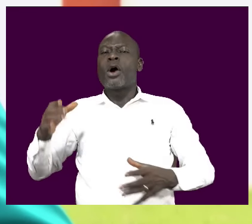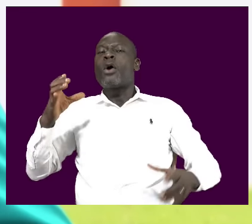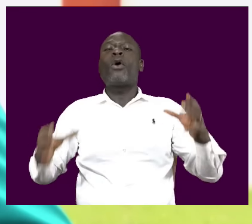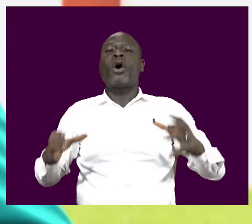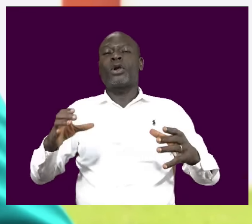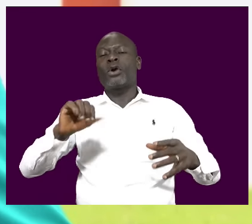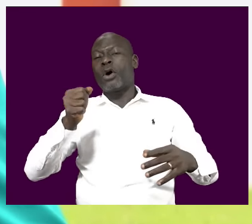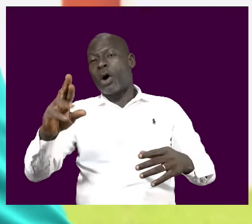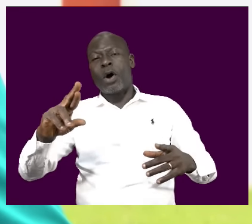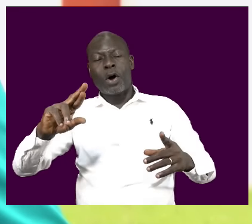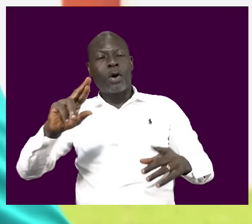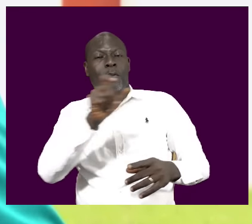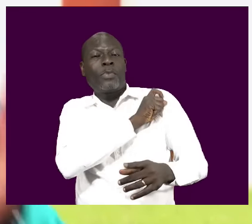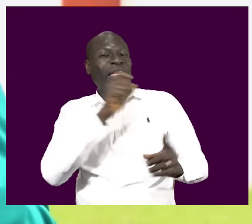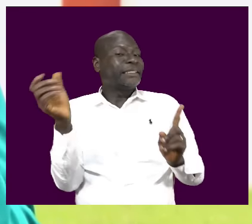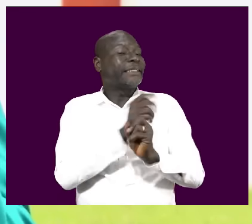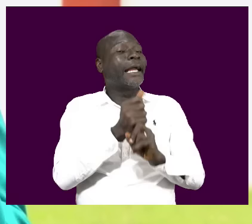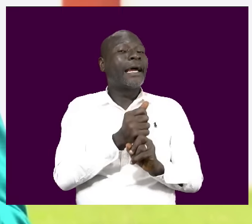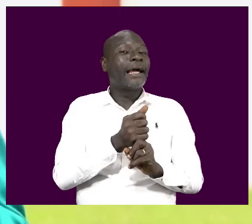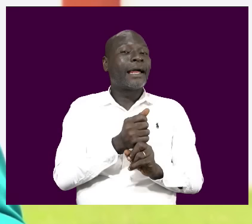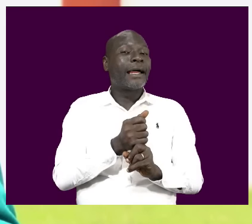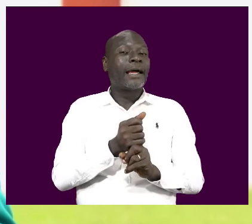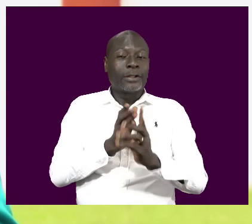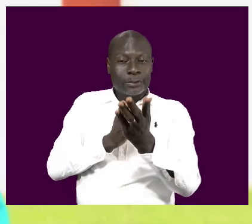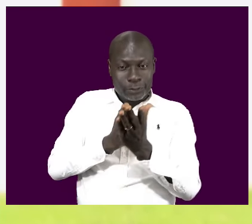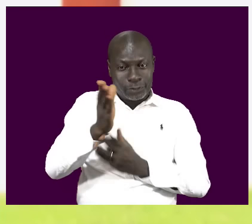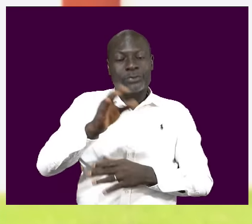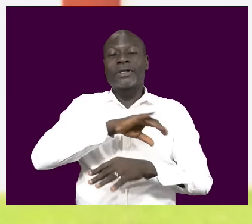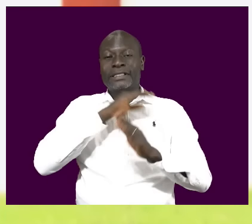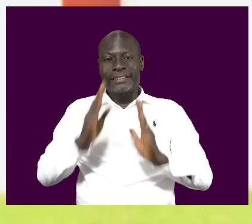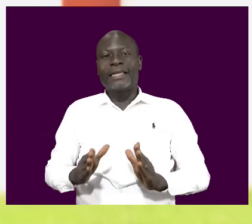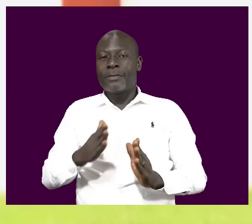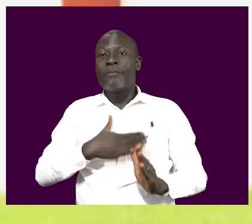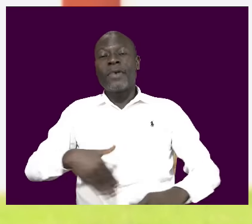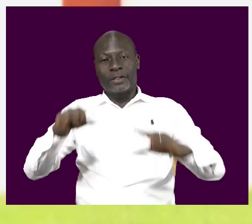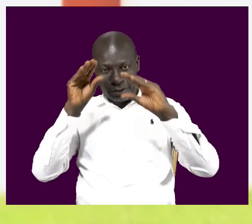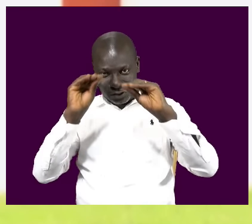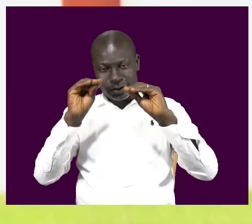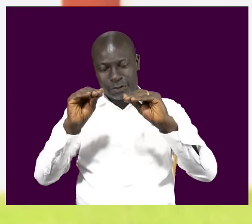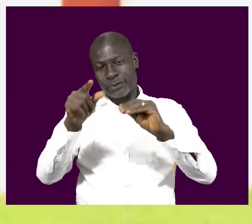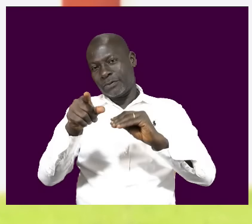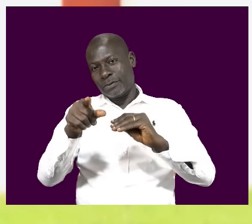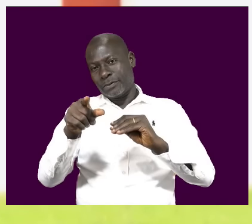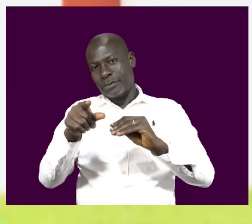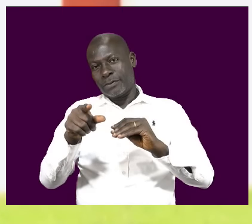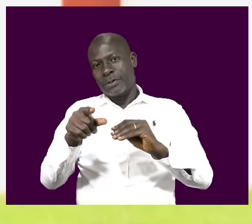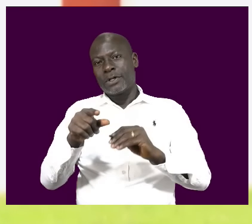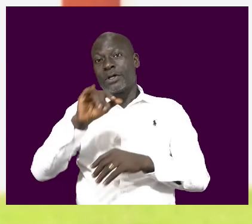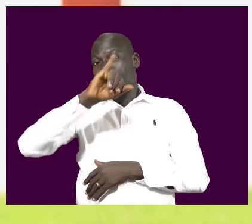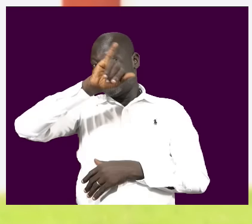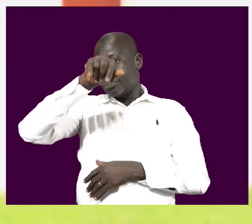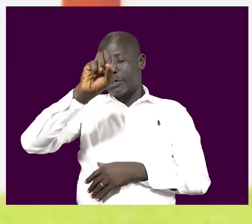meche no Odafo a wutemi original Christianity ana mechira wiye o. Oka John ensampa